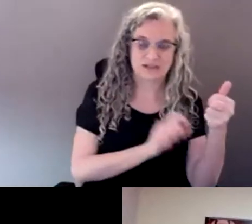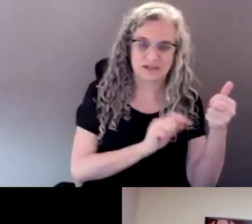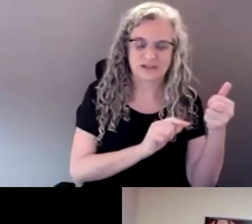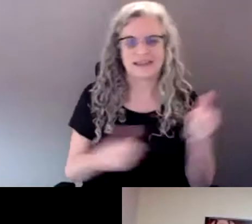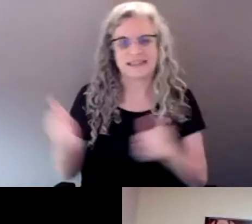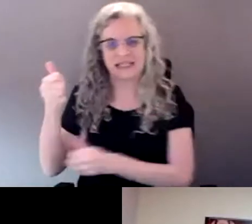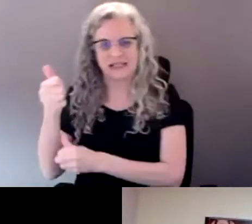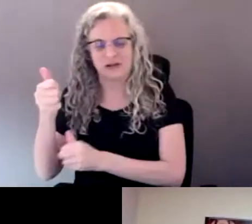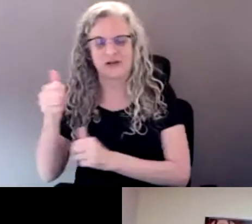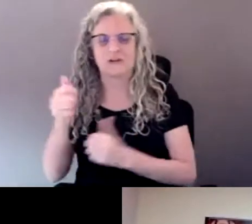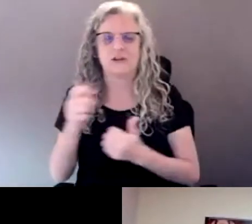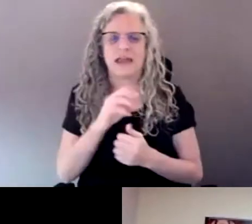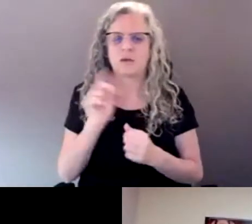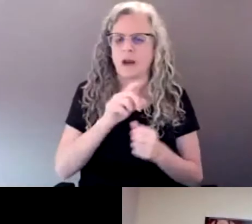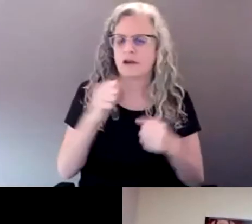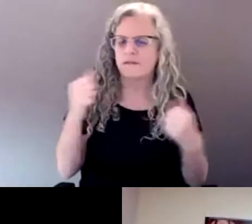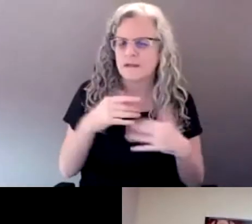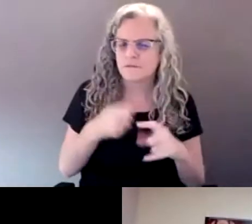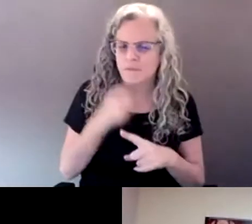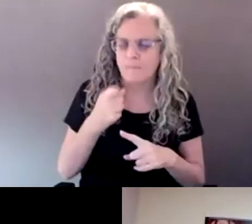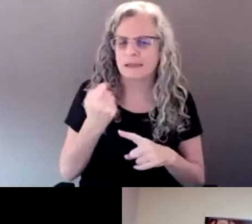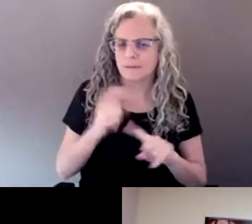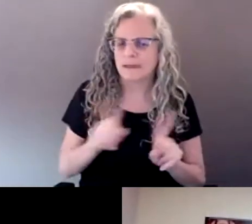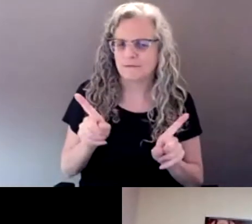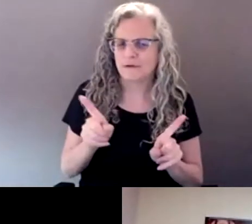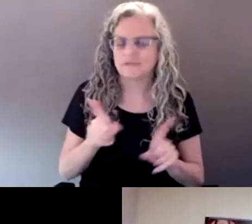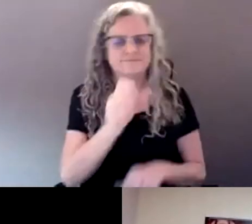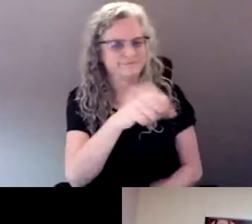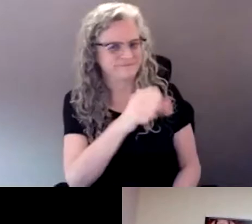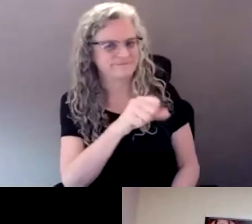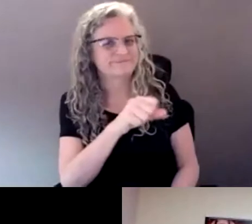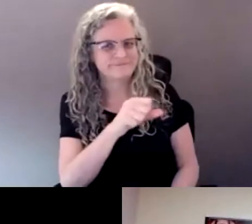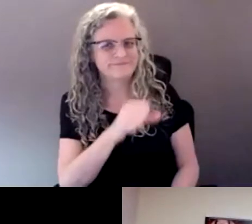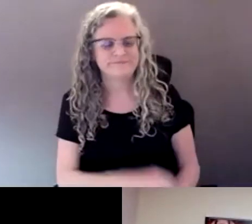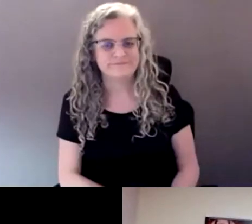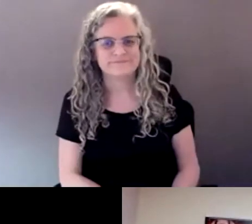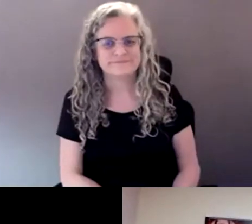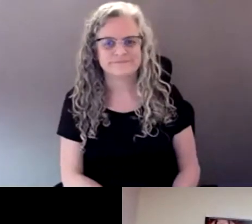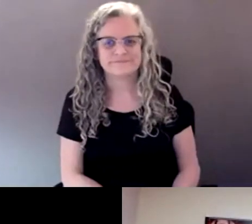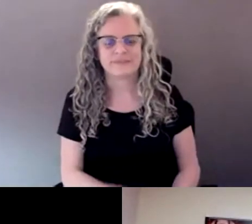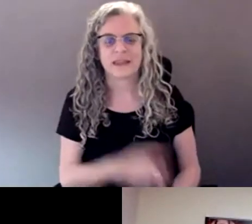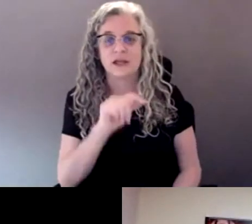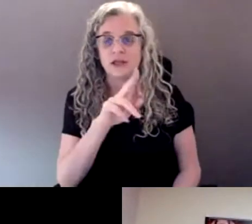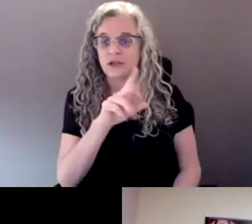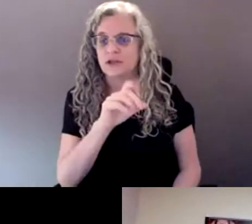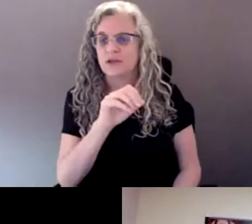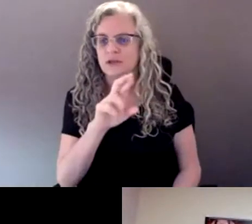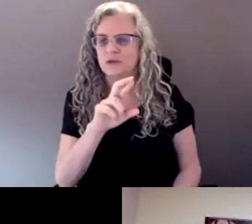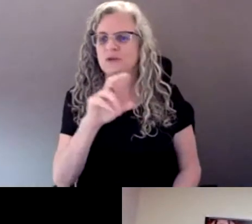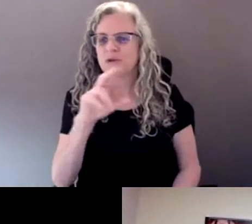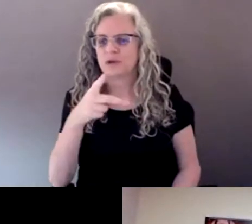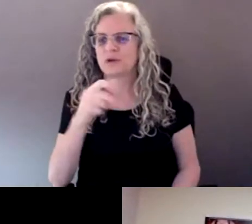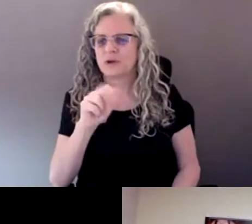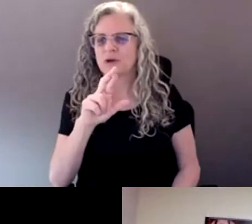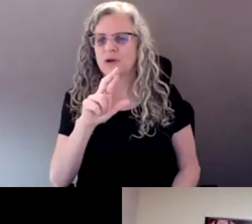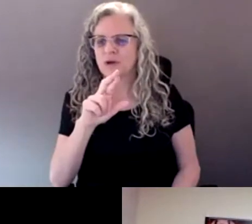where that fear originates, maybe. Yeah. Well, I'm going to take down Tudor Parfit. In the chat, Bill